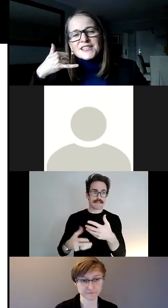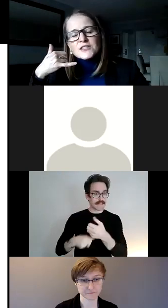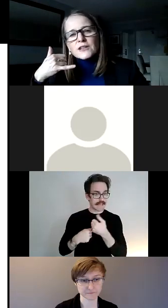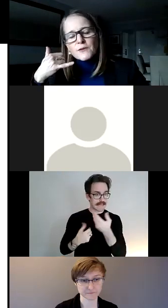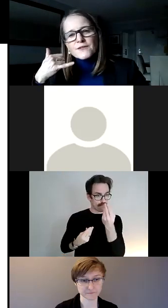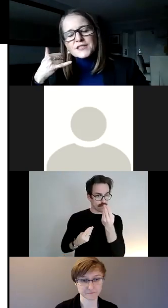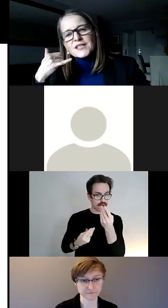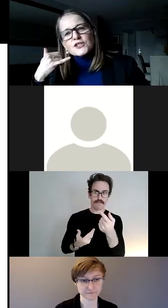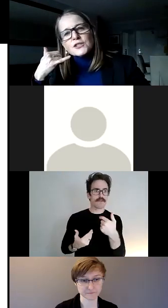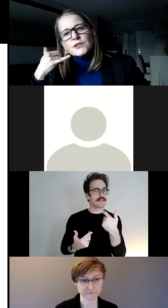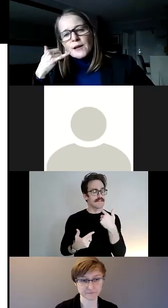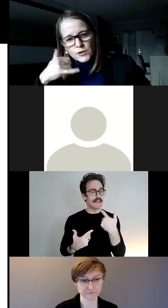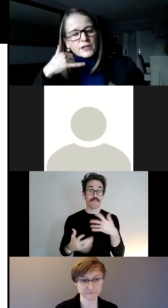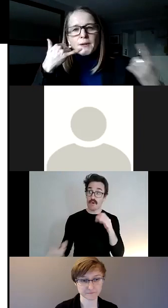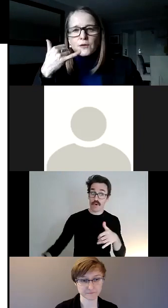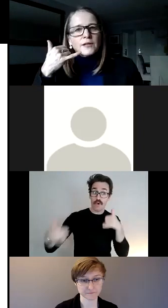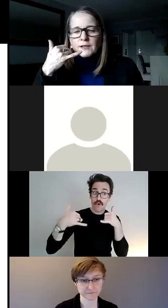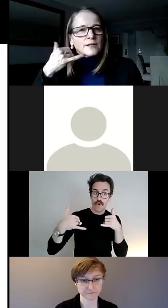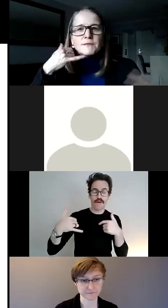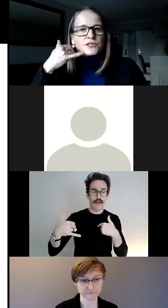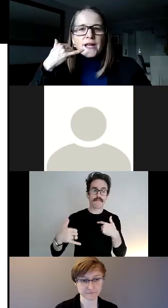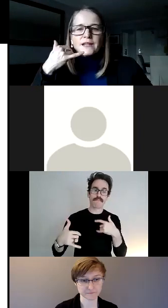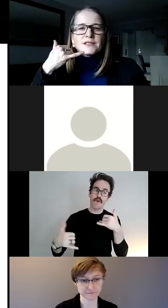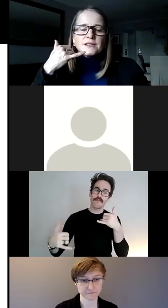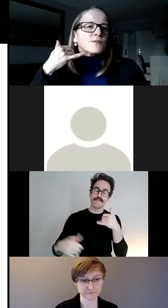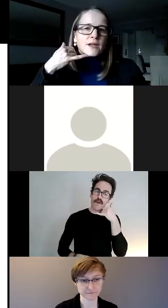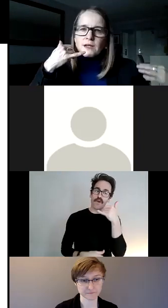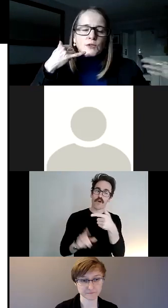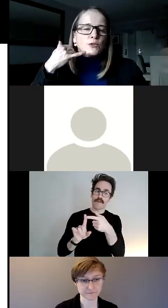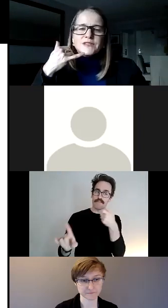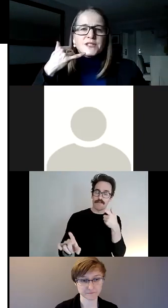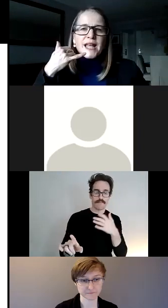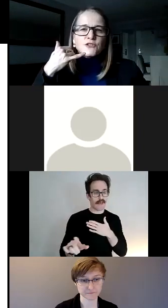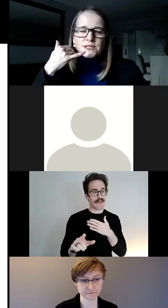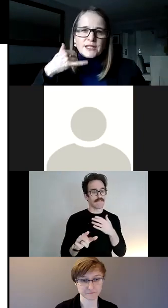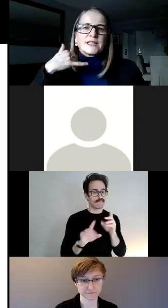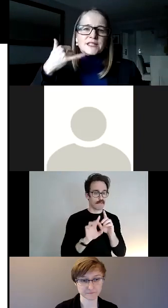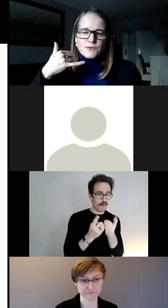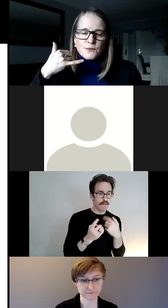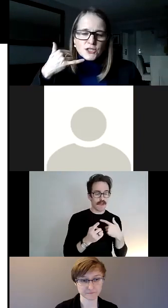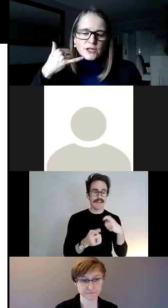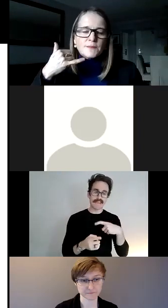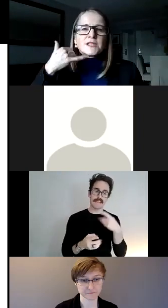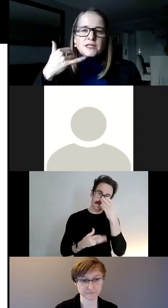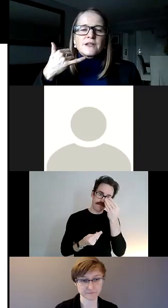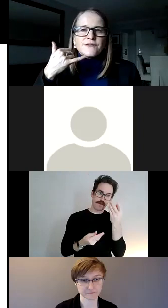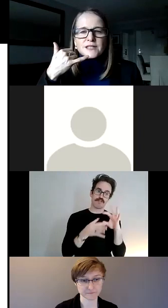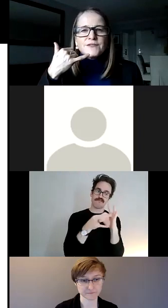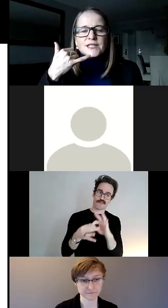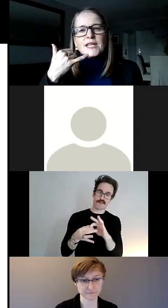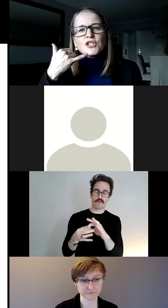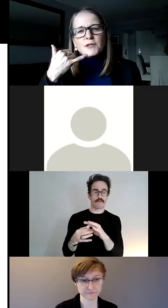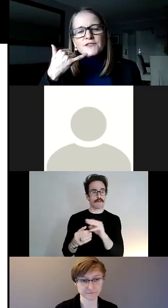it's Denise calling from the investigations unit. I'm calling about Mr. X who lives at this address. I'd like to get some information. I'm conducting